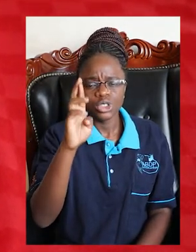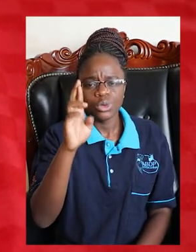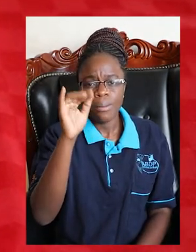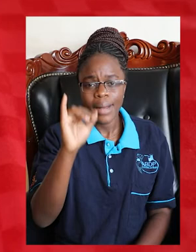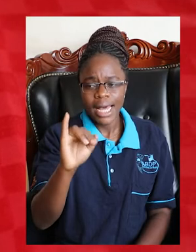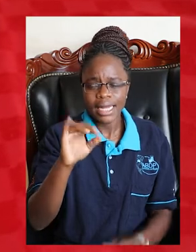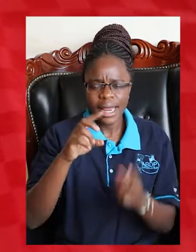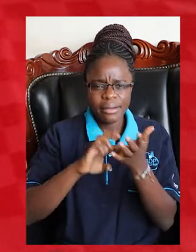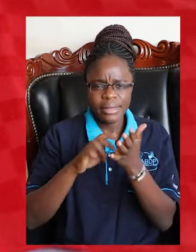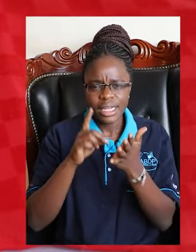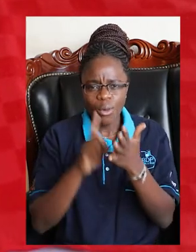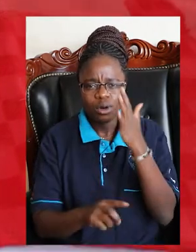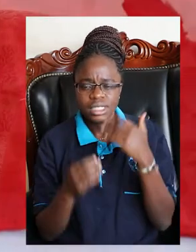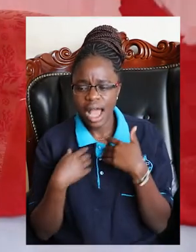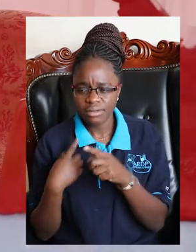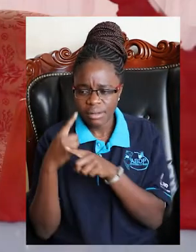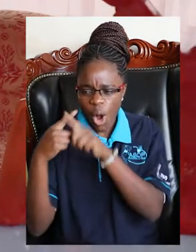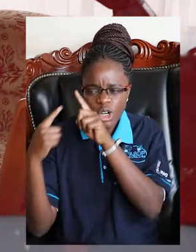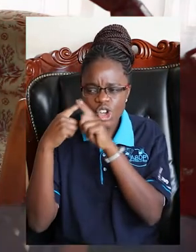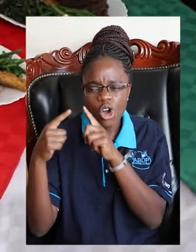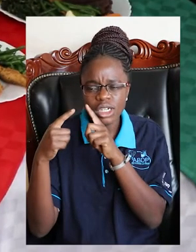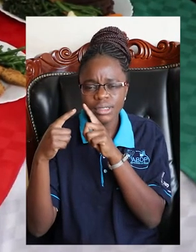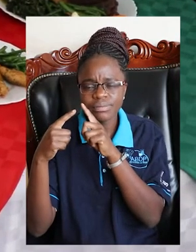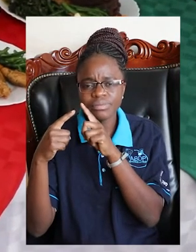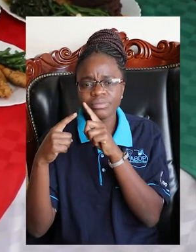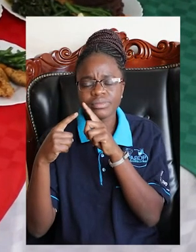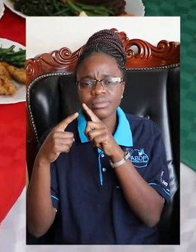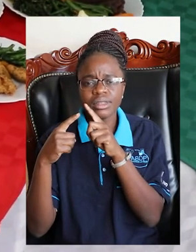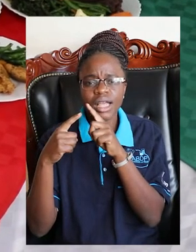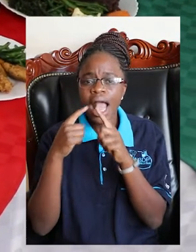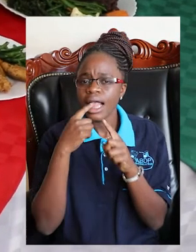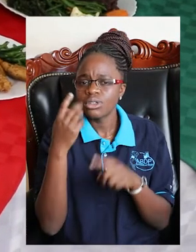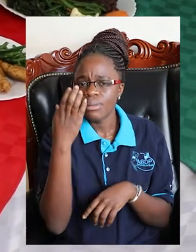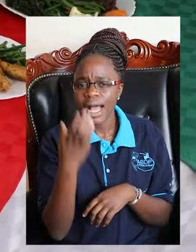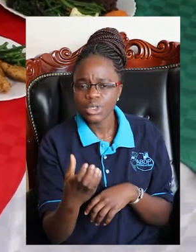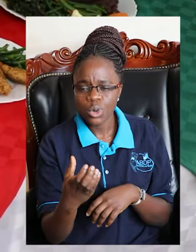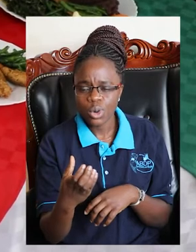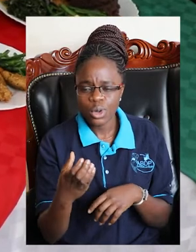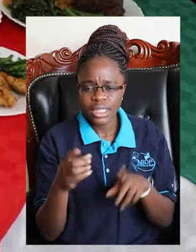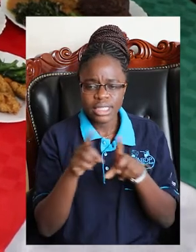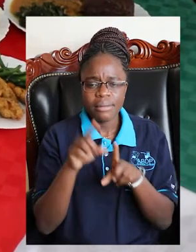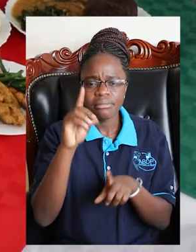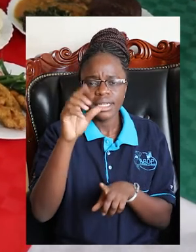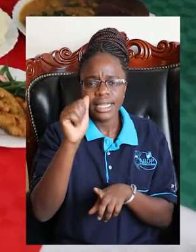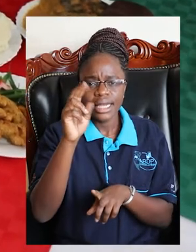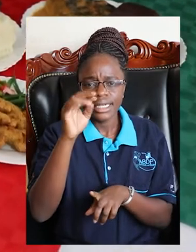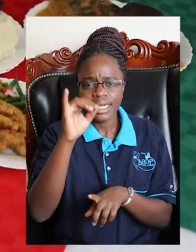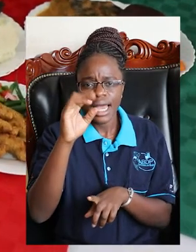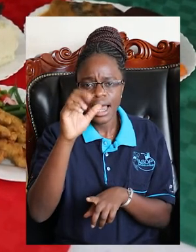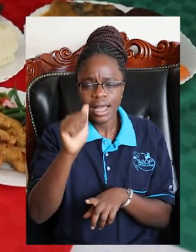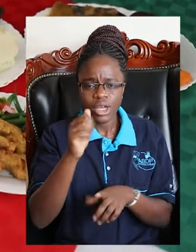even our roasted meat with kachumbari. So it still goes well with kachumbari, with fish. And we served